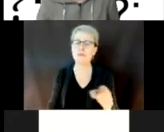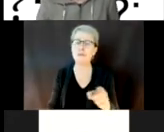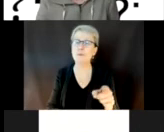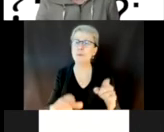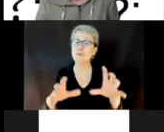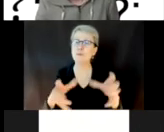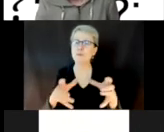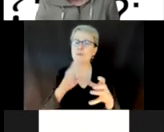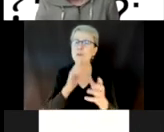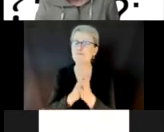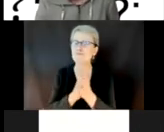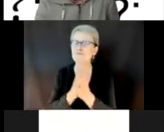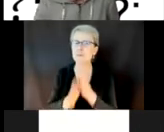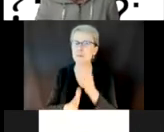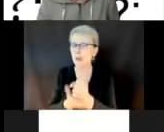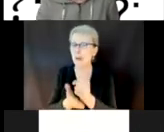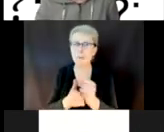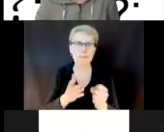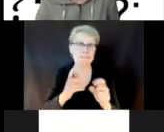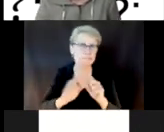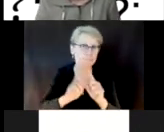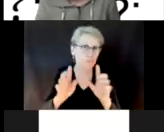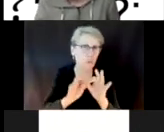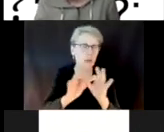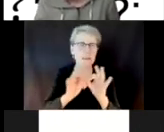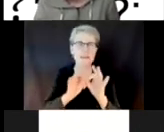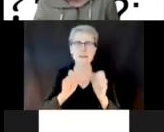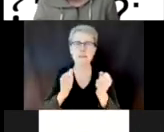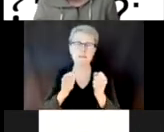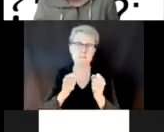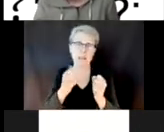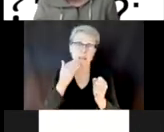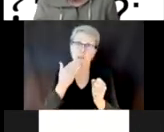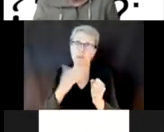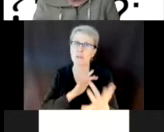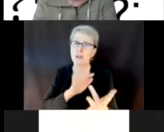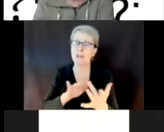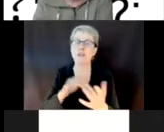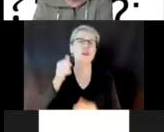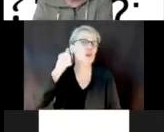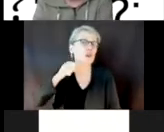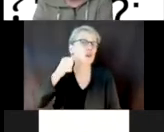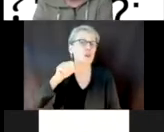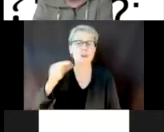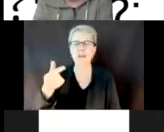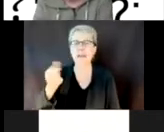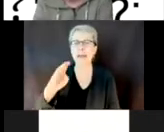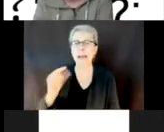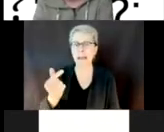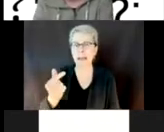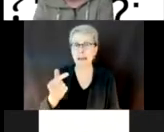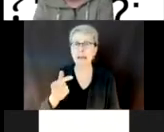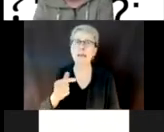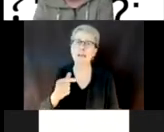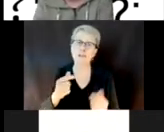just for affordable, amazing people, that would be an amazing place to start. But yeah, ask around for good